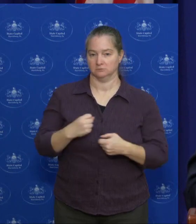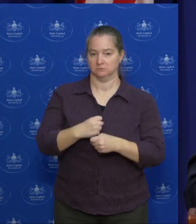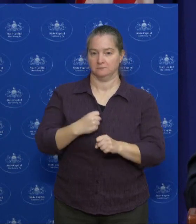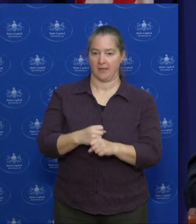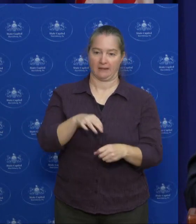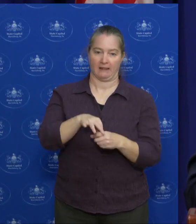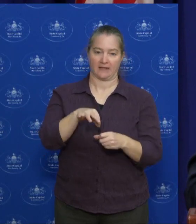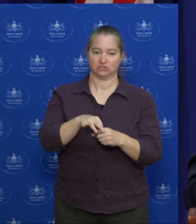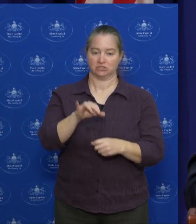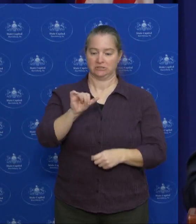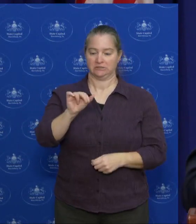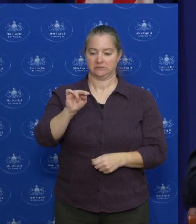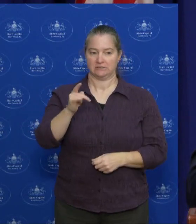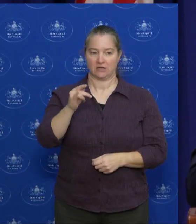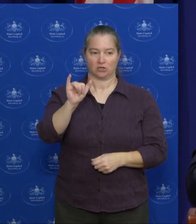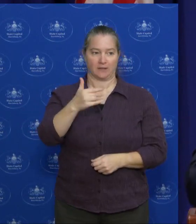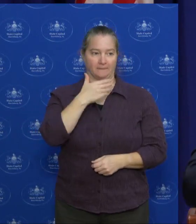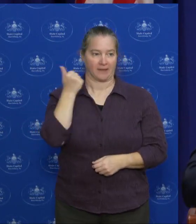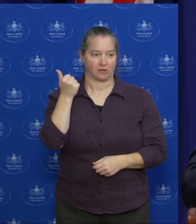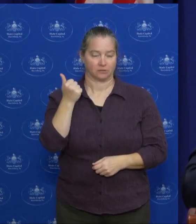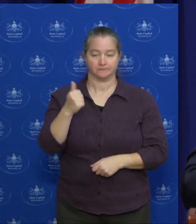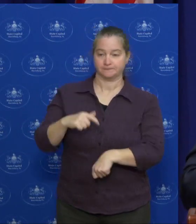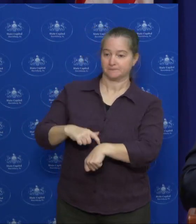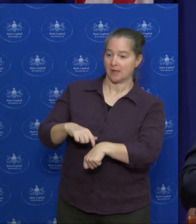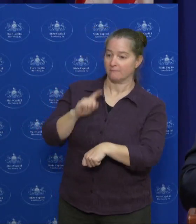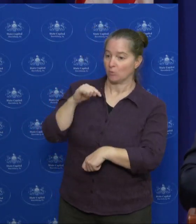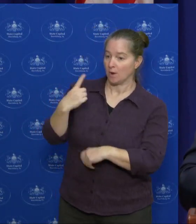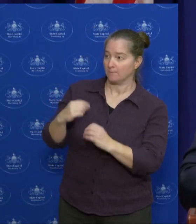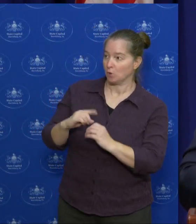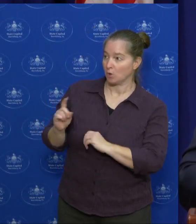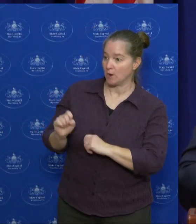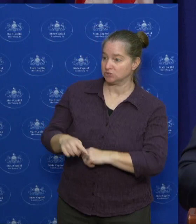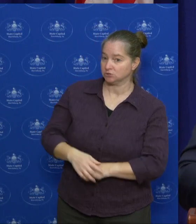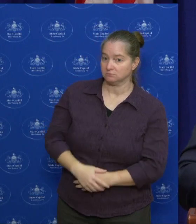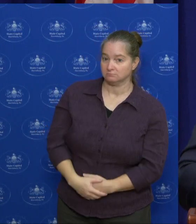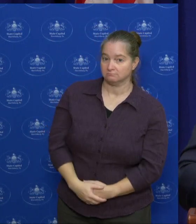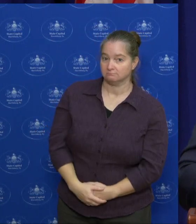integrity. We have time for one more question.